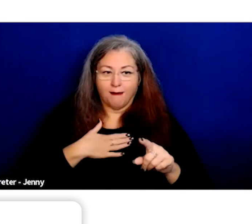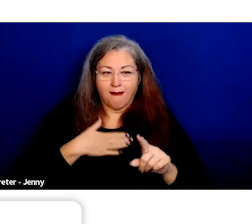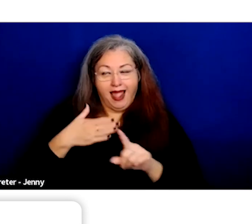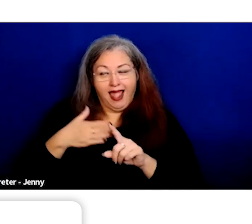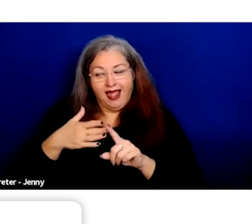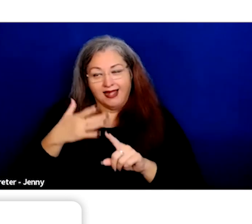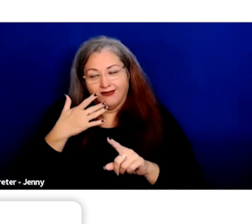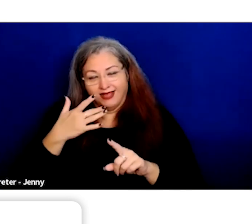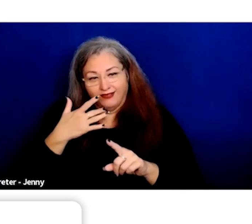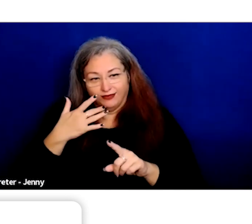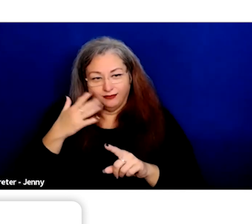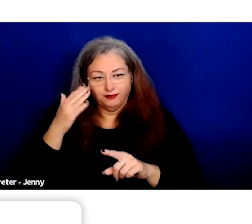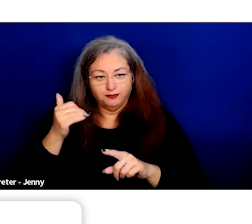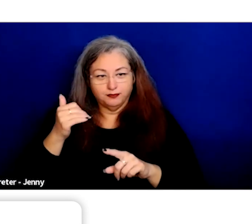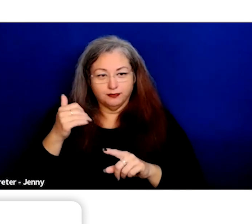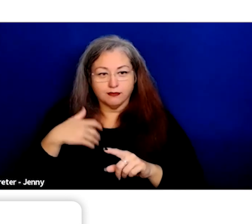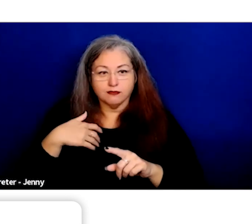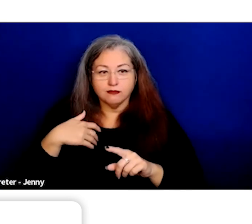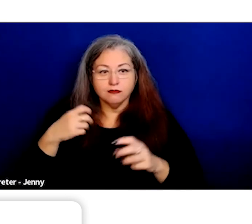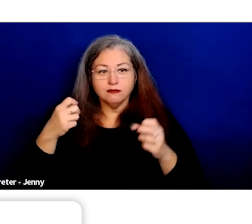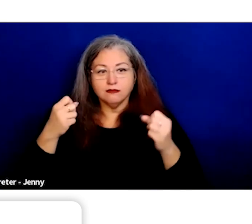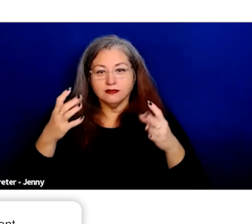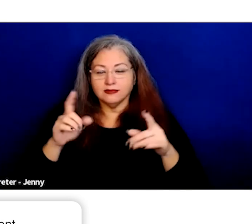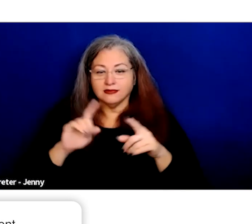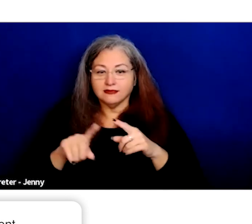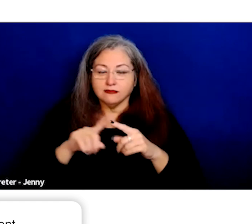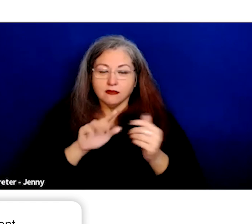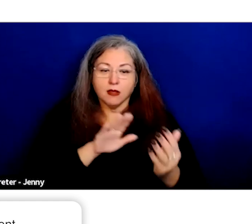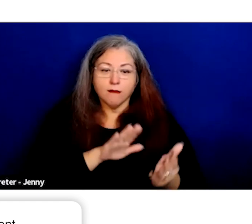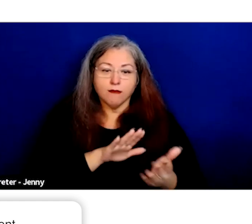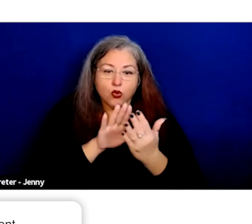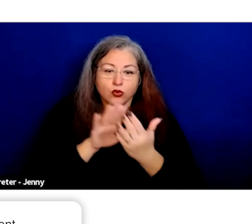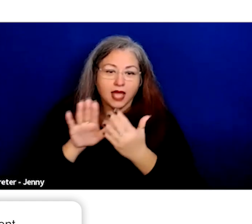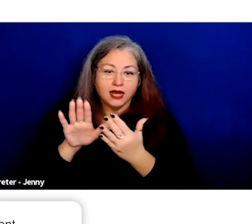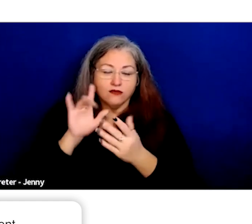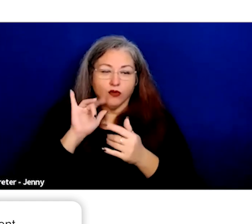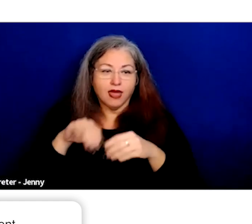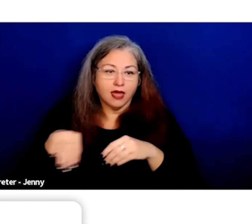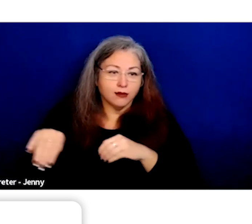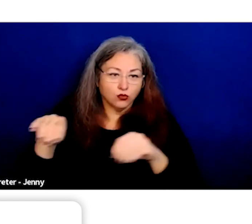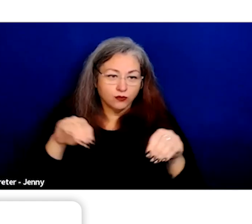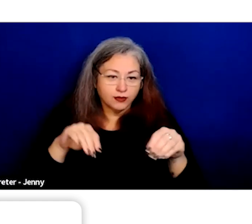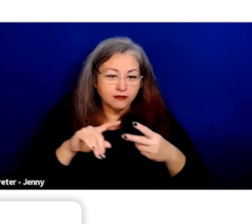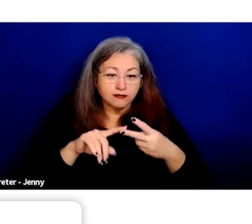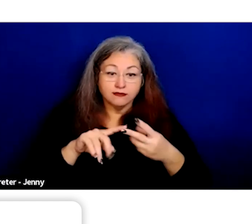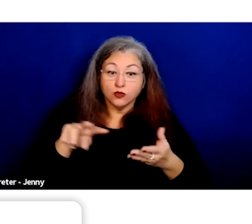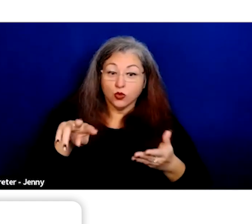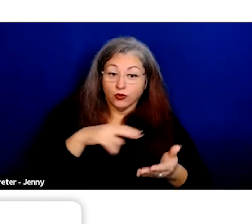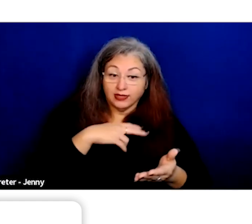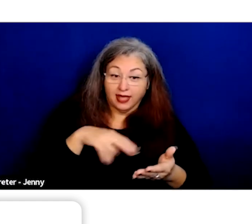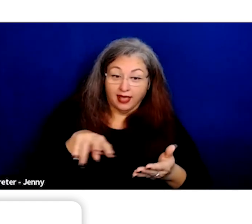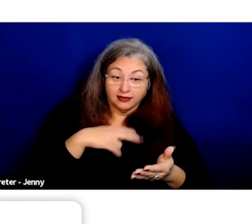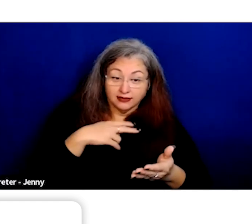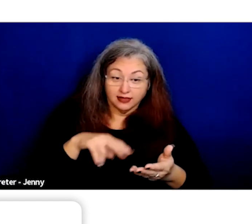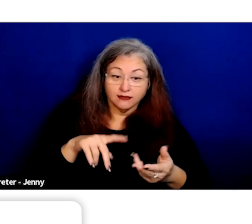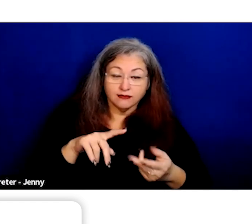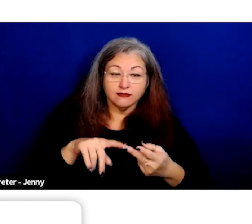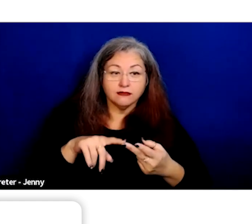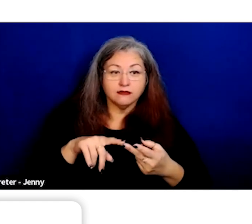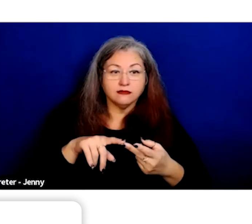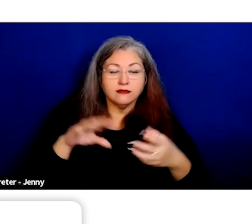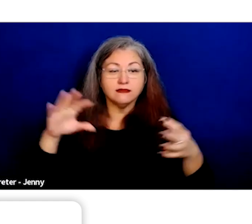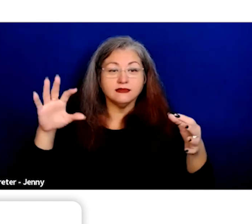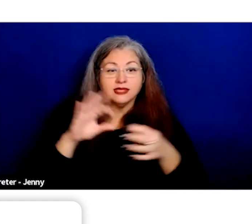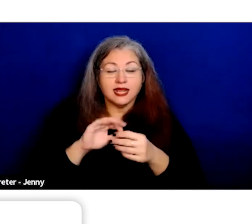practice, because there's so many modalities of that movement experience. Dancing, connect with